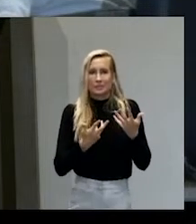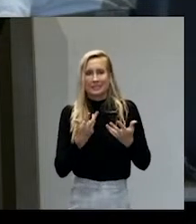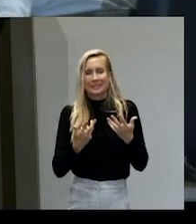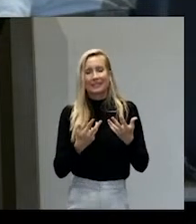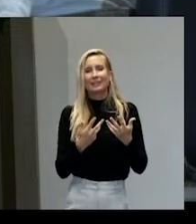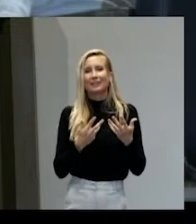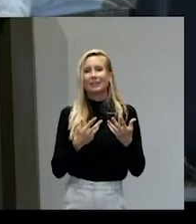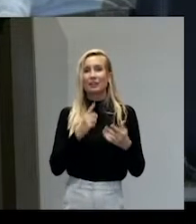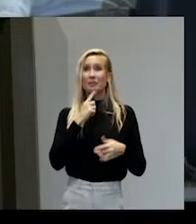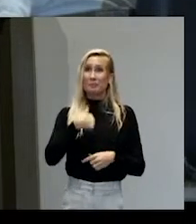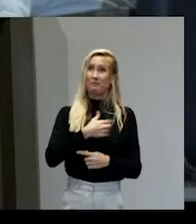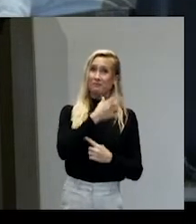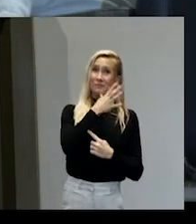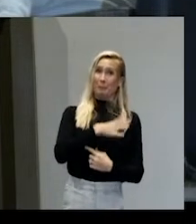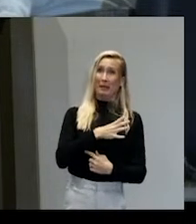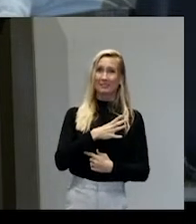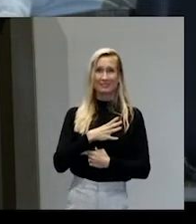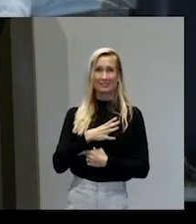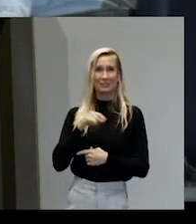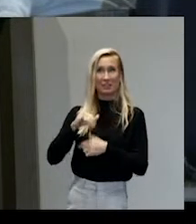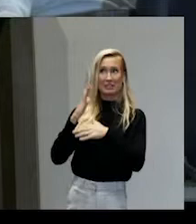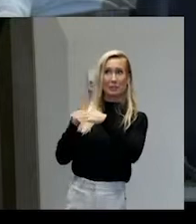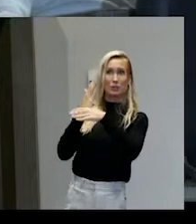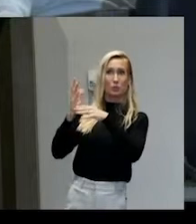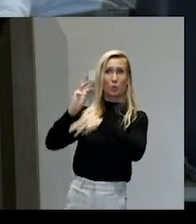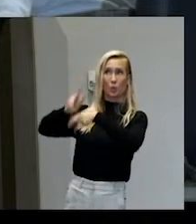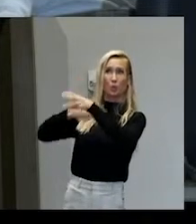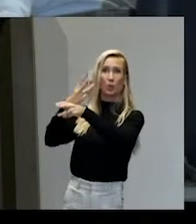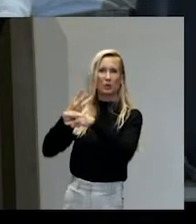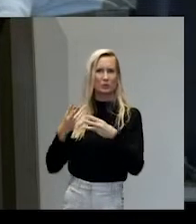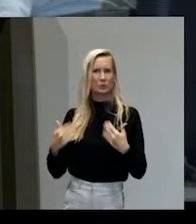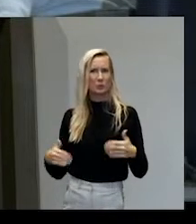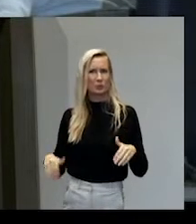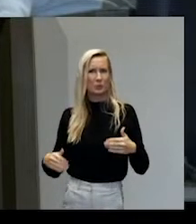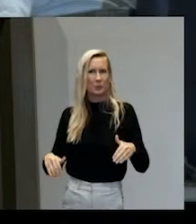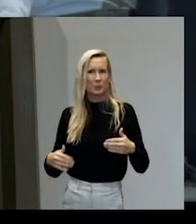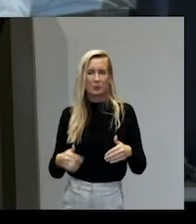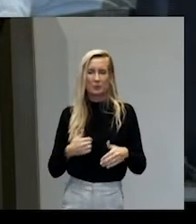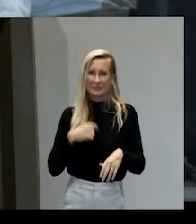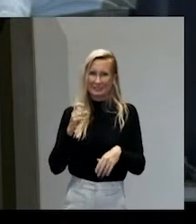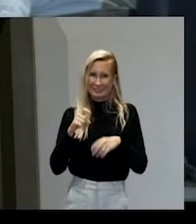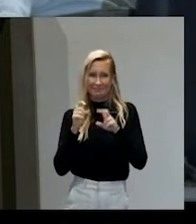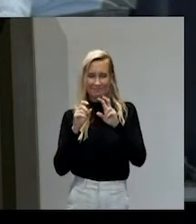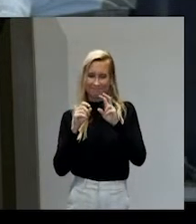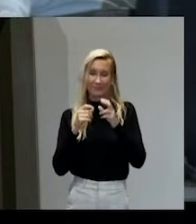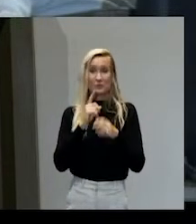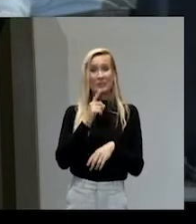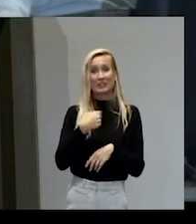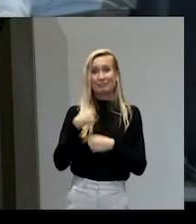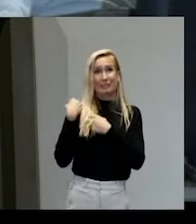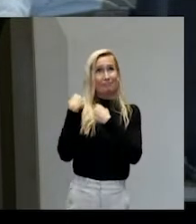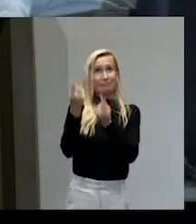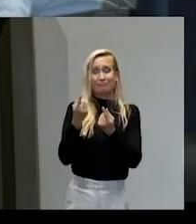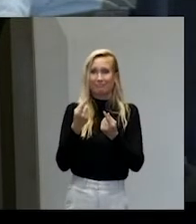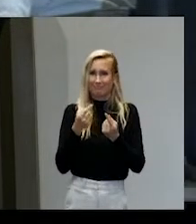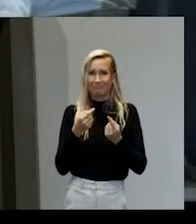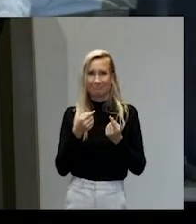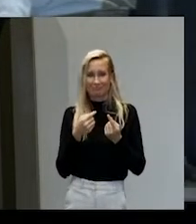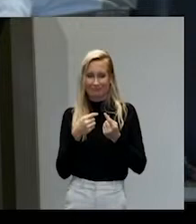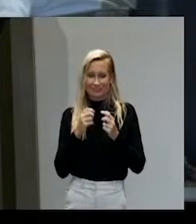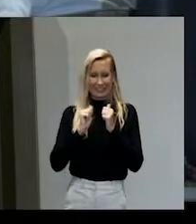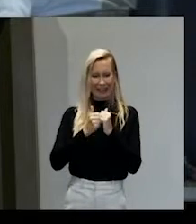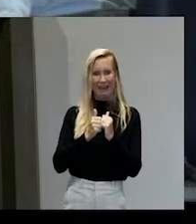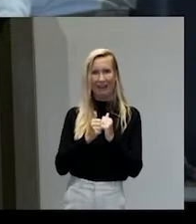had to find ways to keep myself safe. And yeah, that's